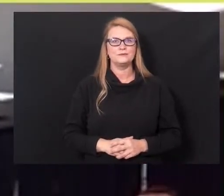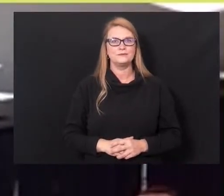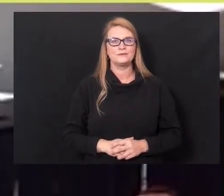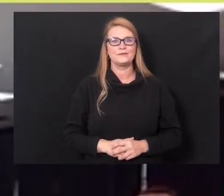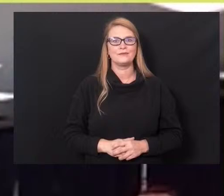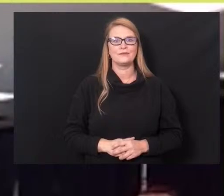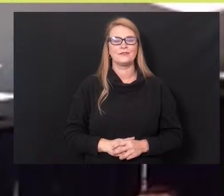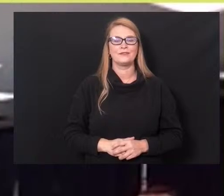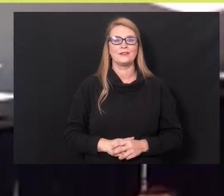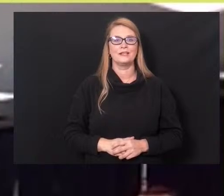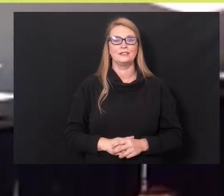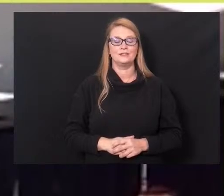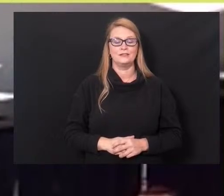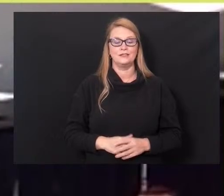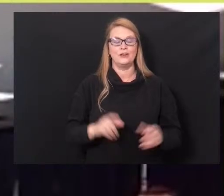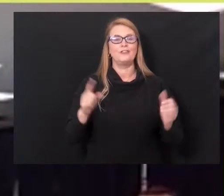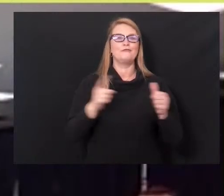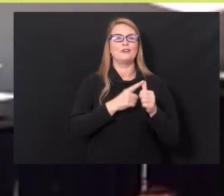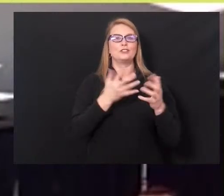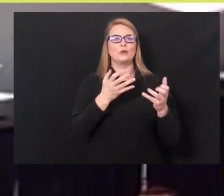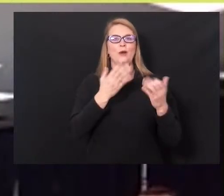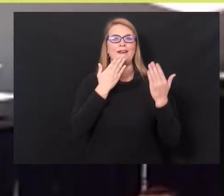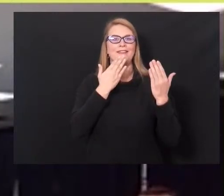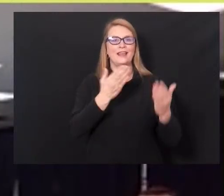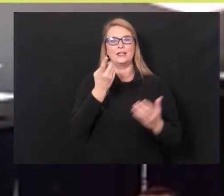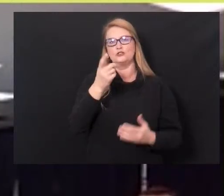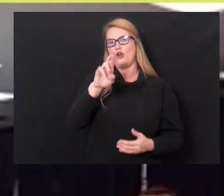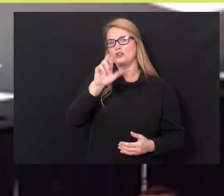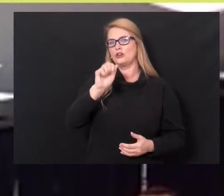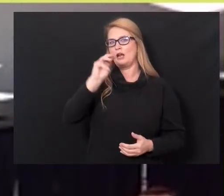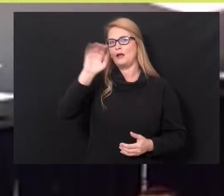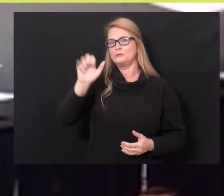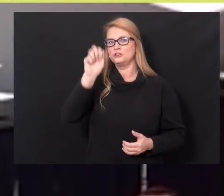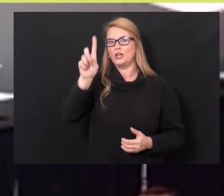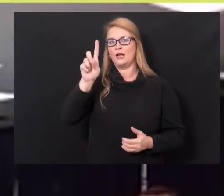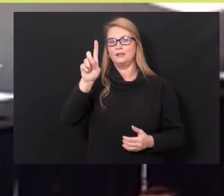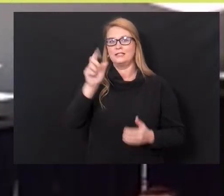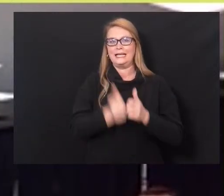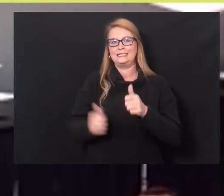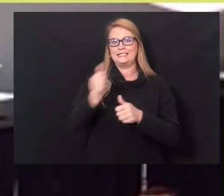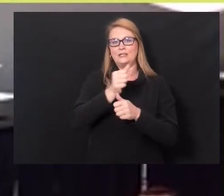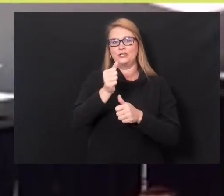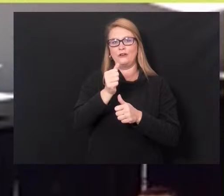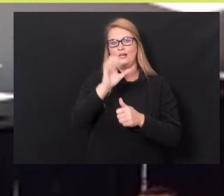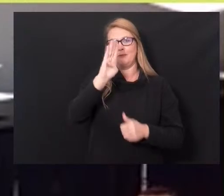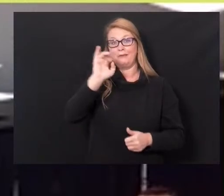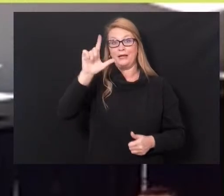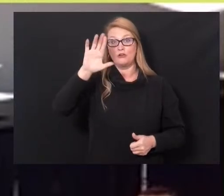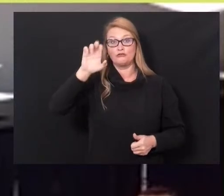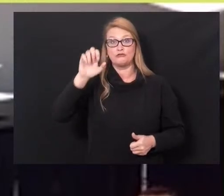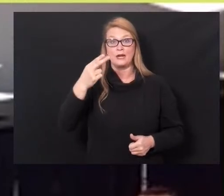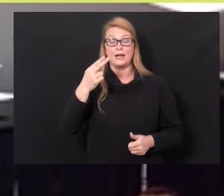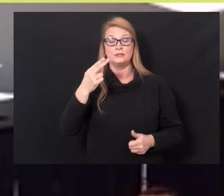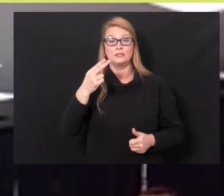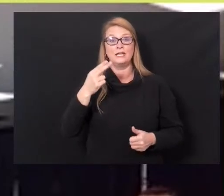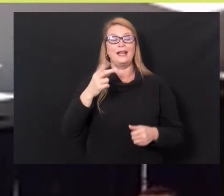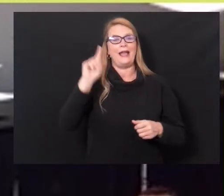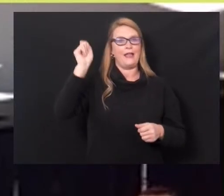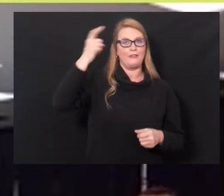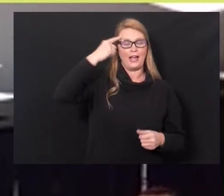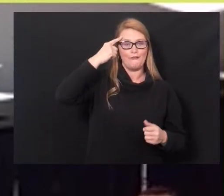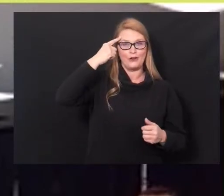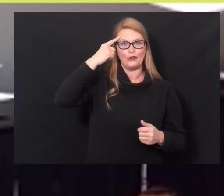Thanks. First, I want to thank Dr. Amjad and Secretary Crouch, but especially thank you, Governor